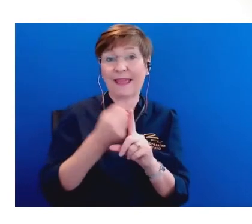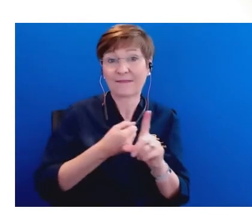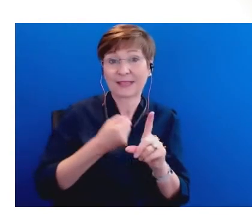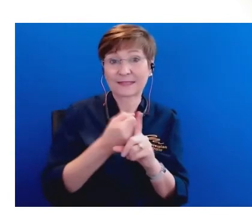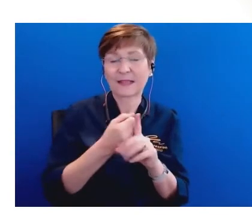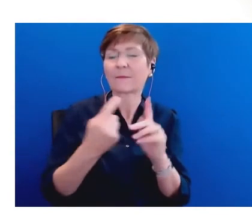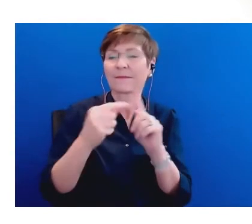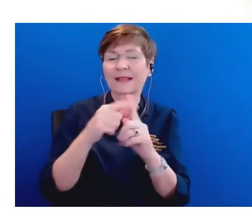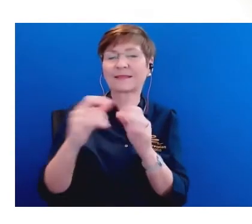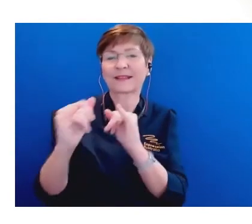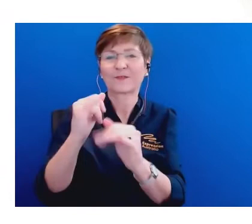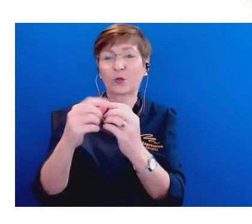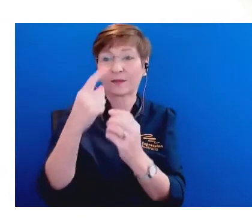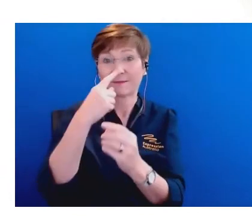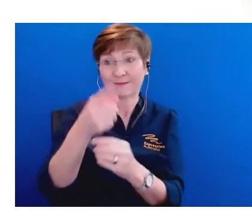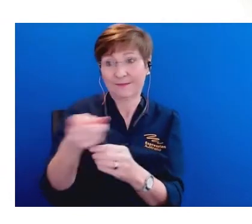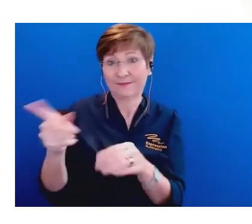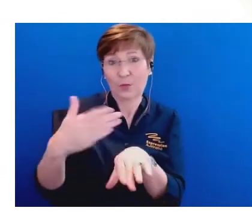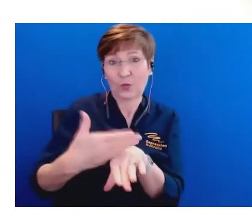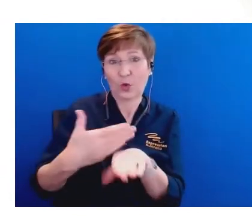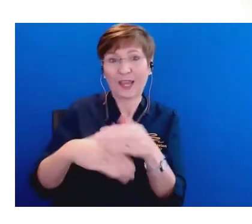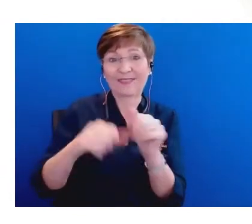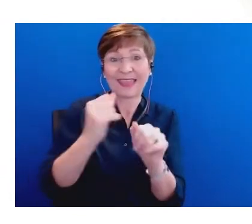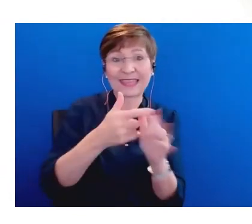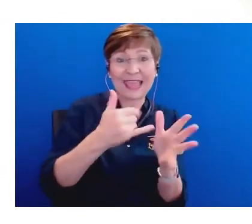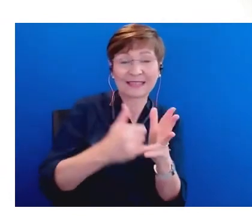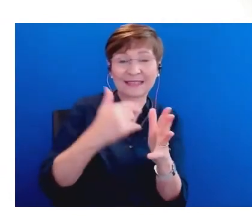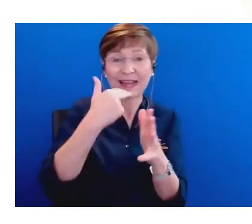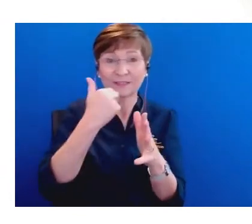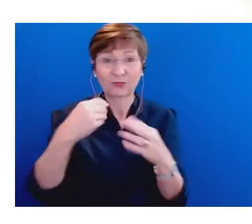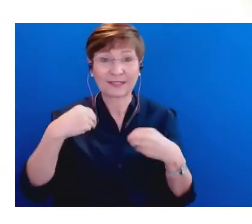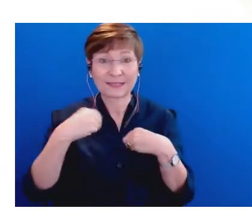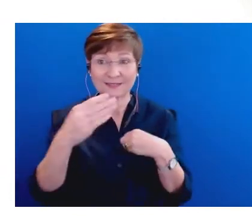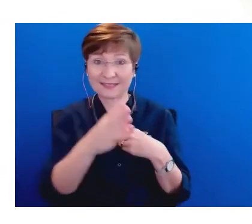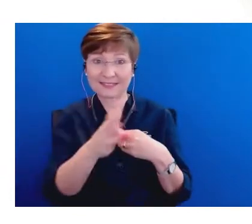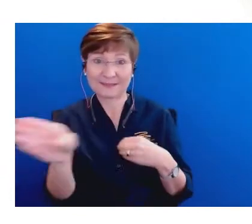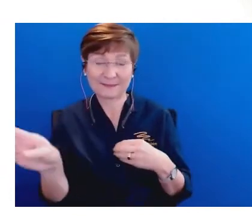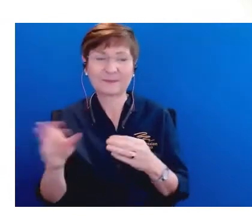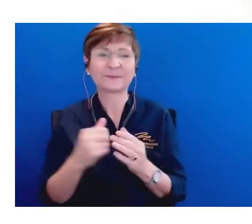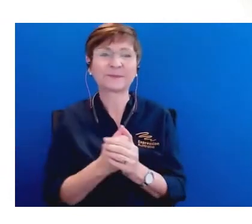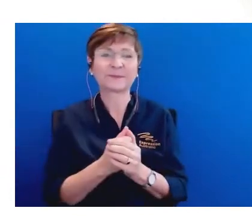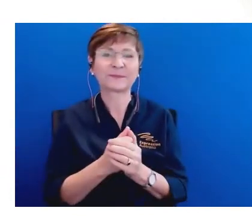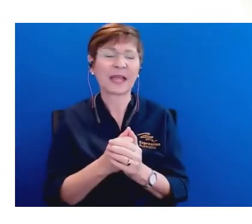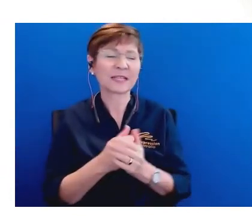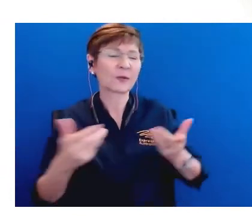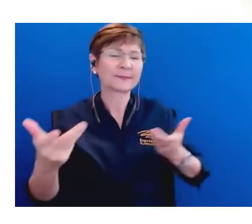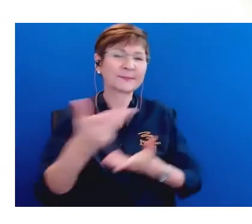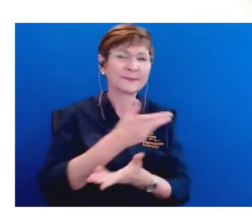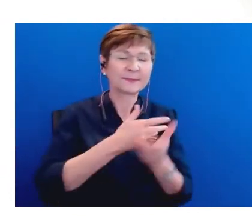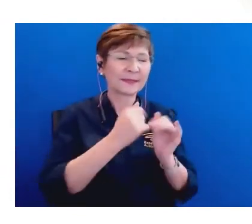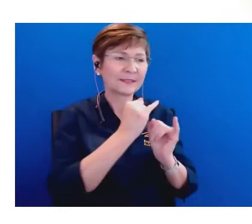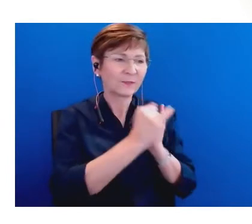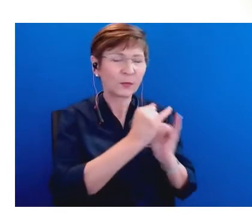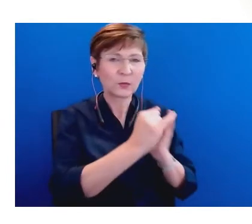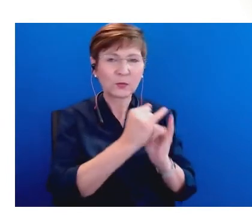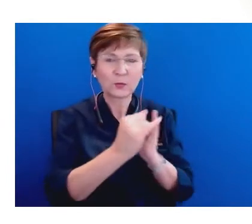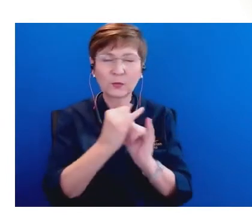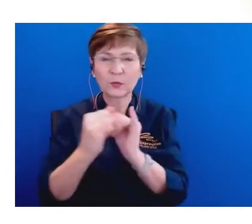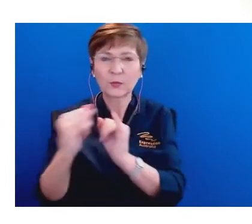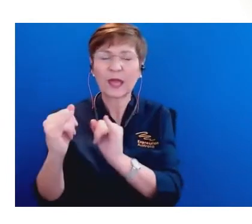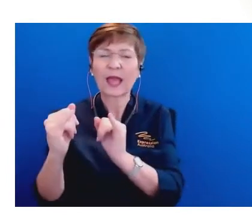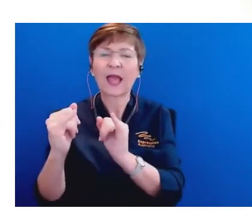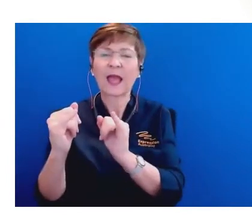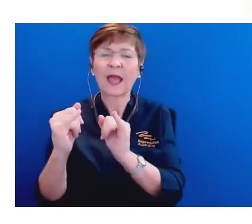their views. And so the people we spoke to pointed to many issues, and I've got them on this slide